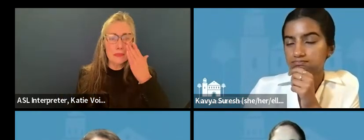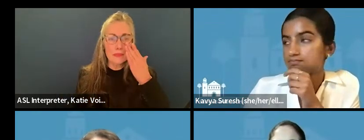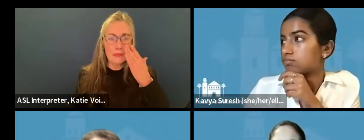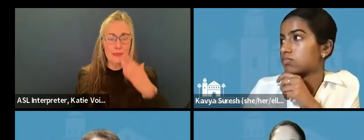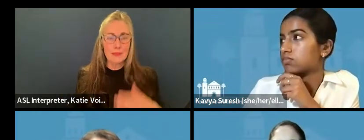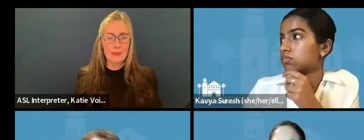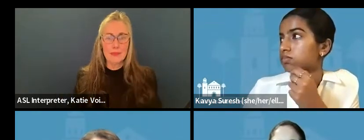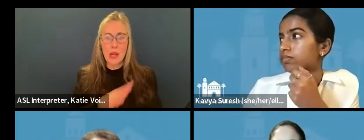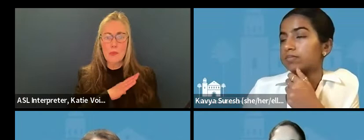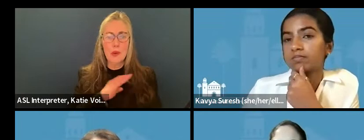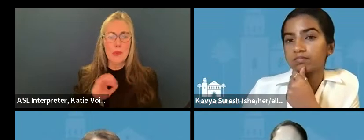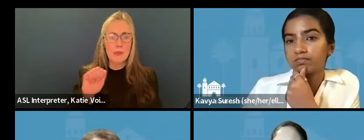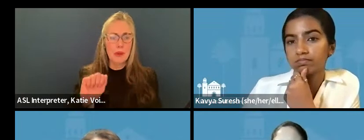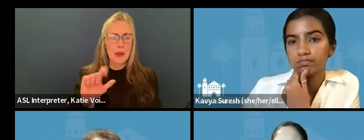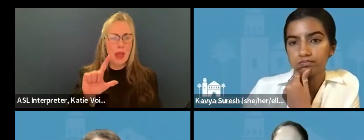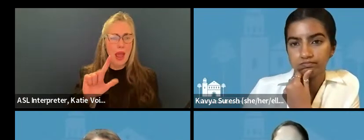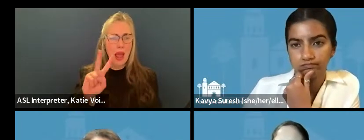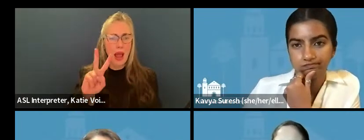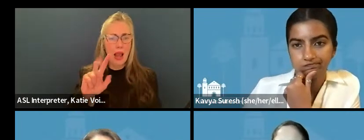Board Member Alvarez.